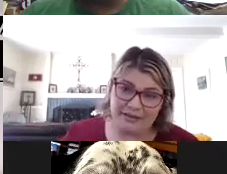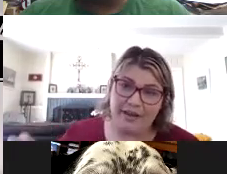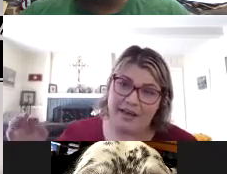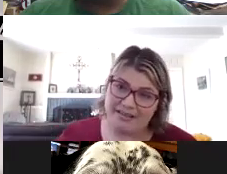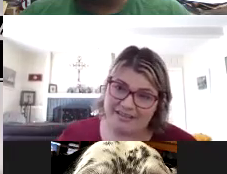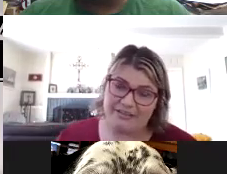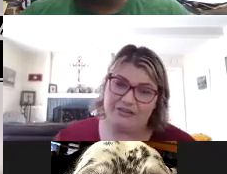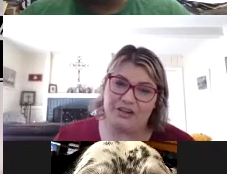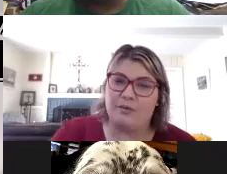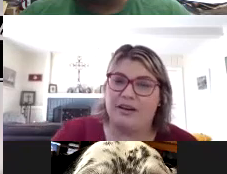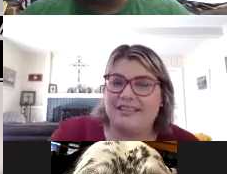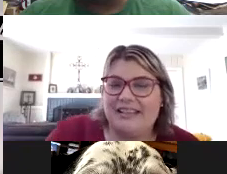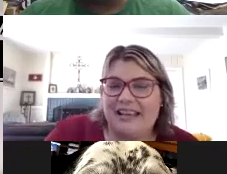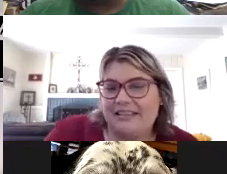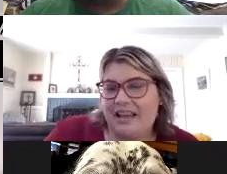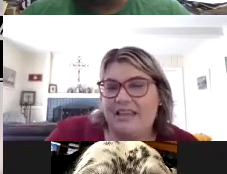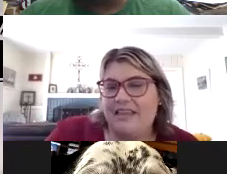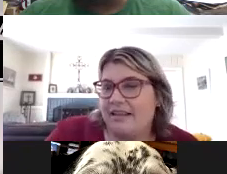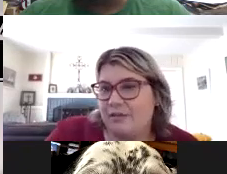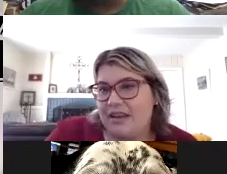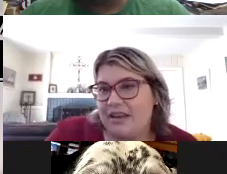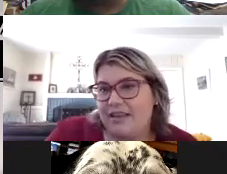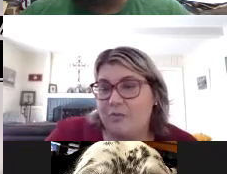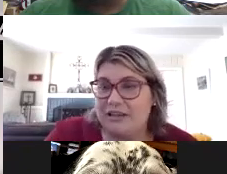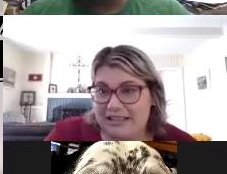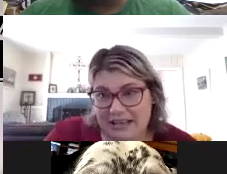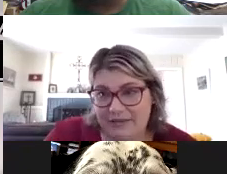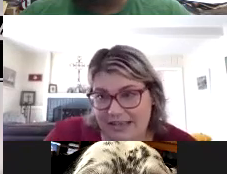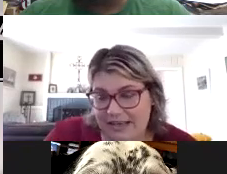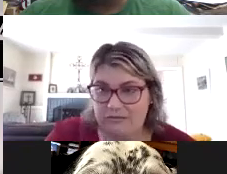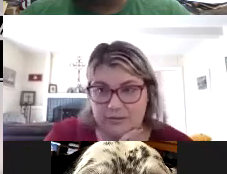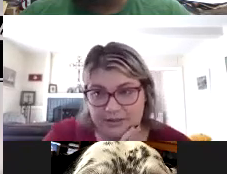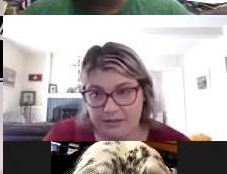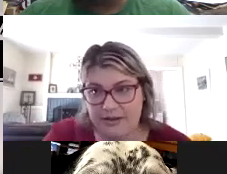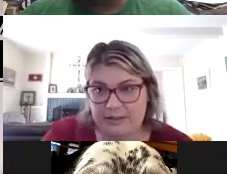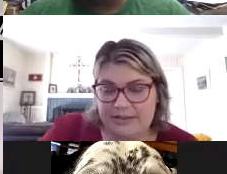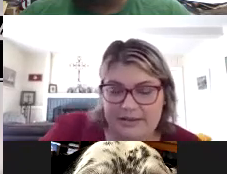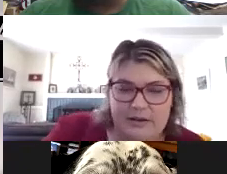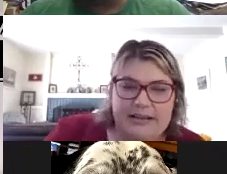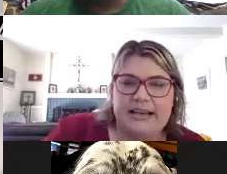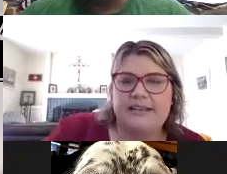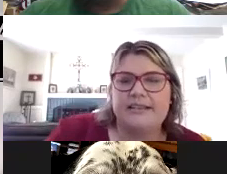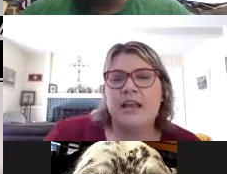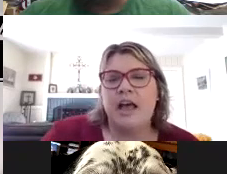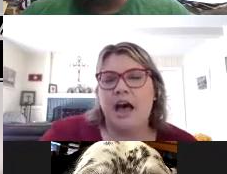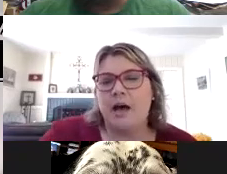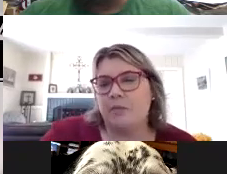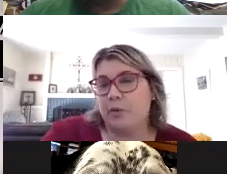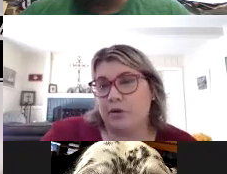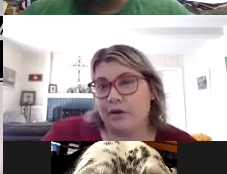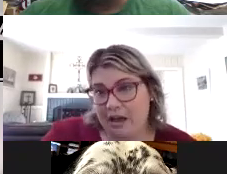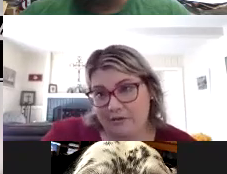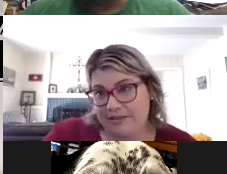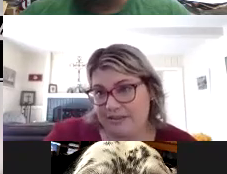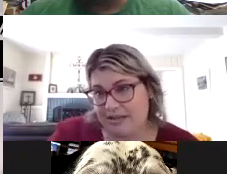president-elect until January 6th. And that's when the president of the Senate, who's also the vice president of the United States,